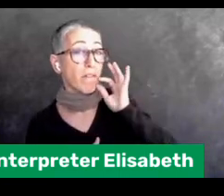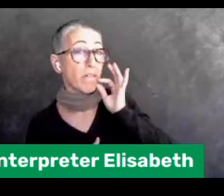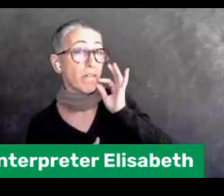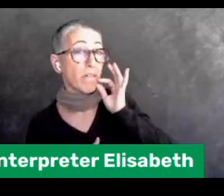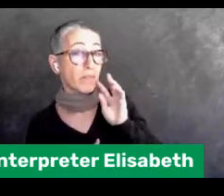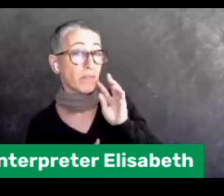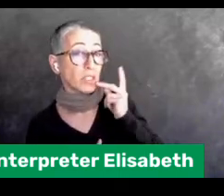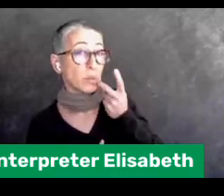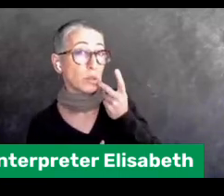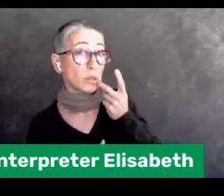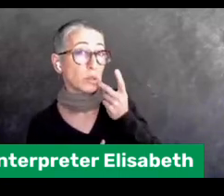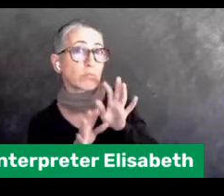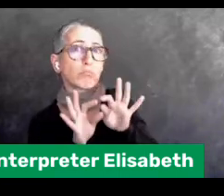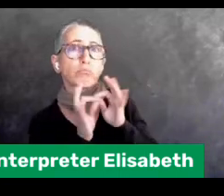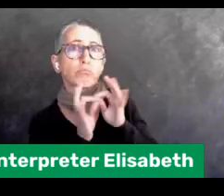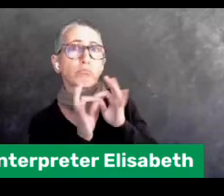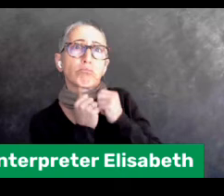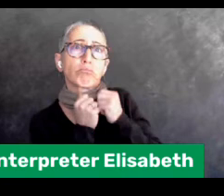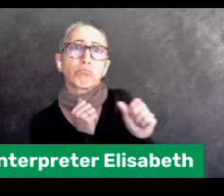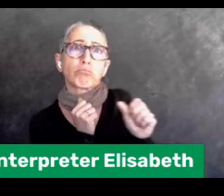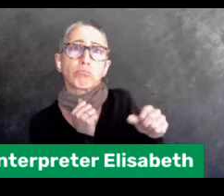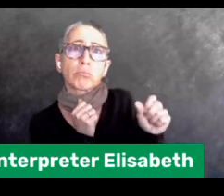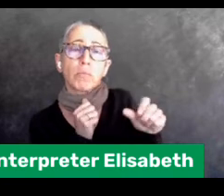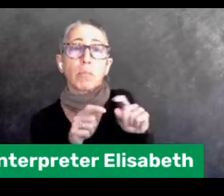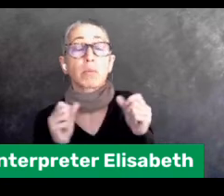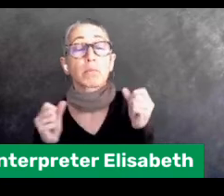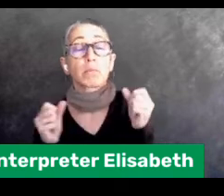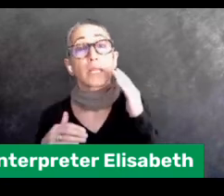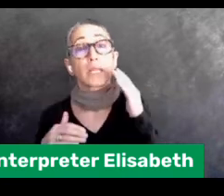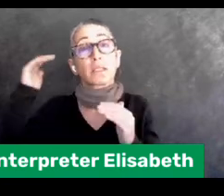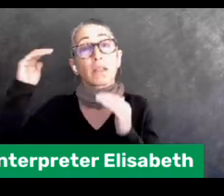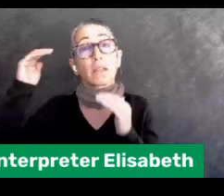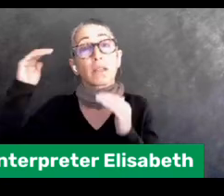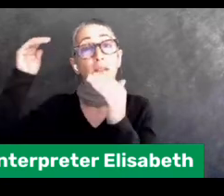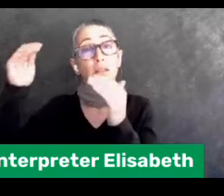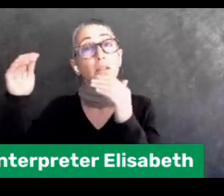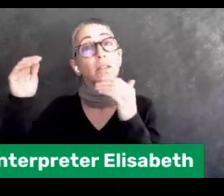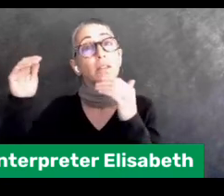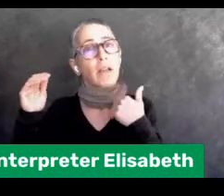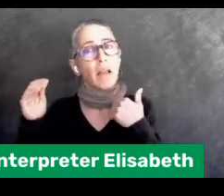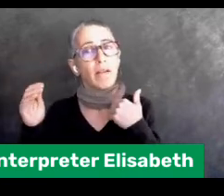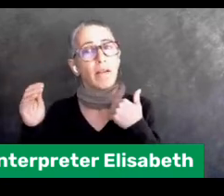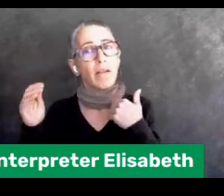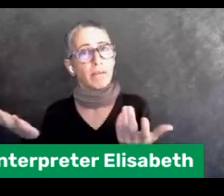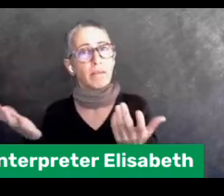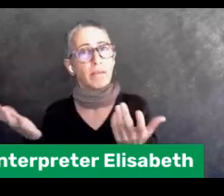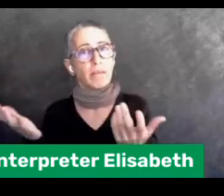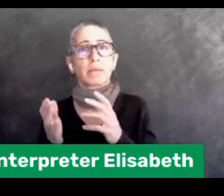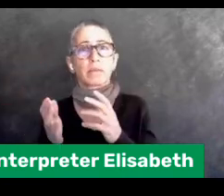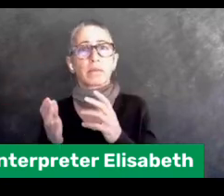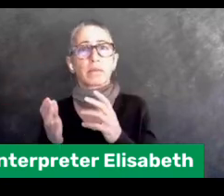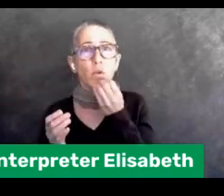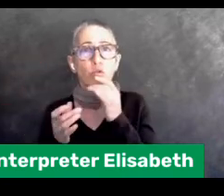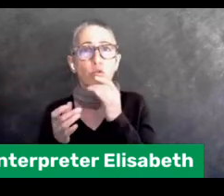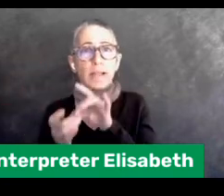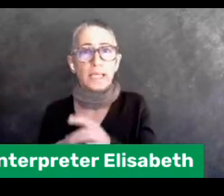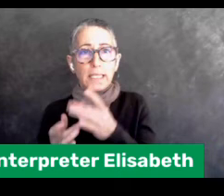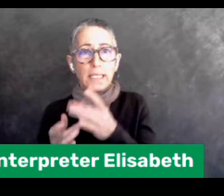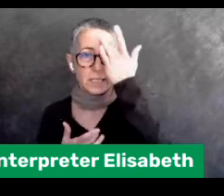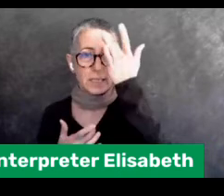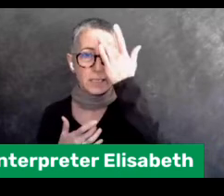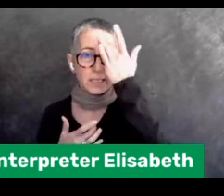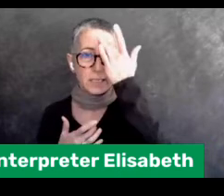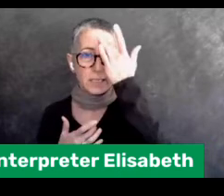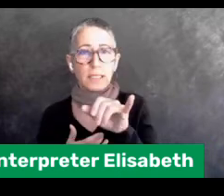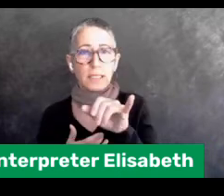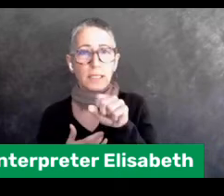school. However, many adults are suffering from very, diet-related diseases. And of course, there are many attributes that tie